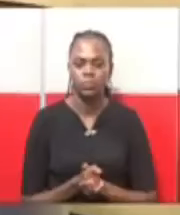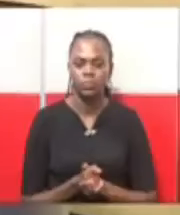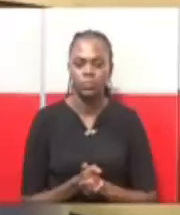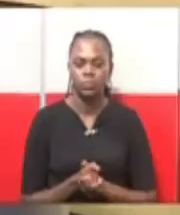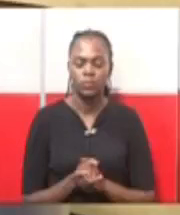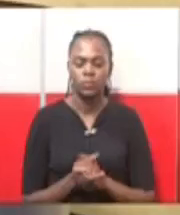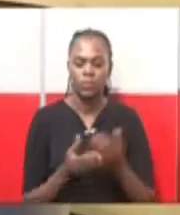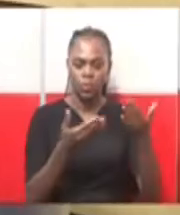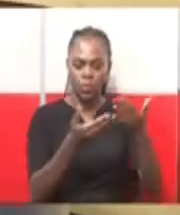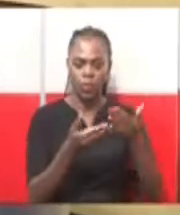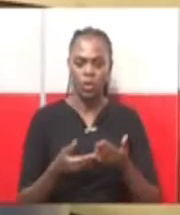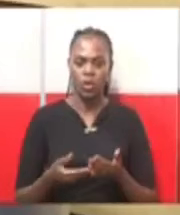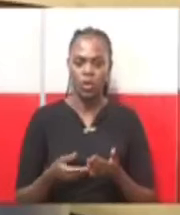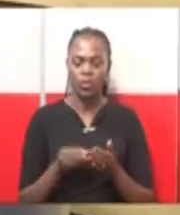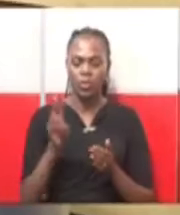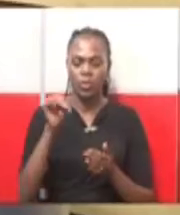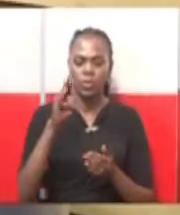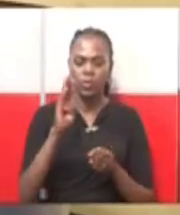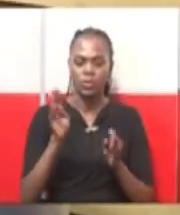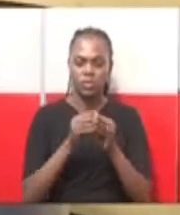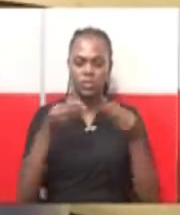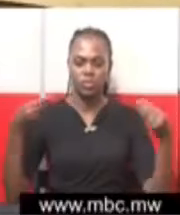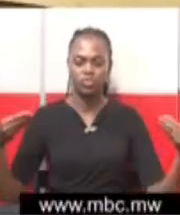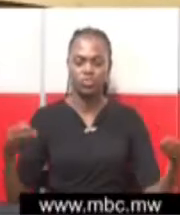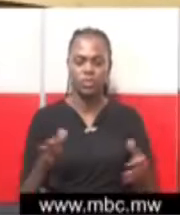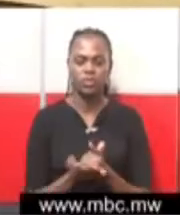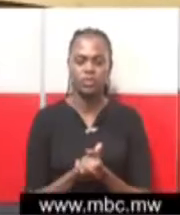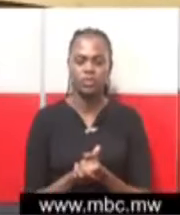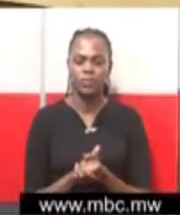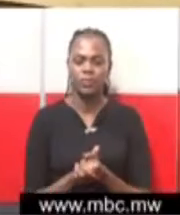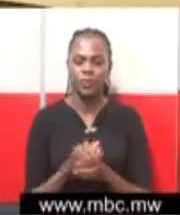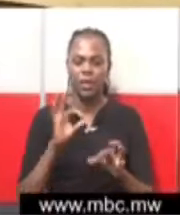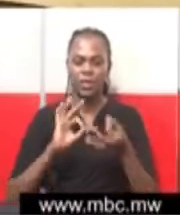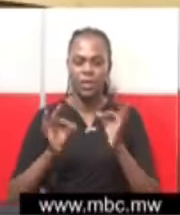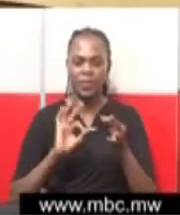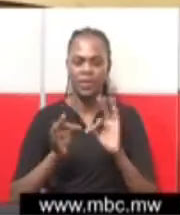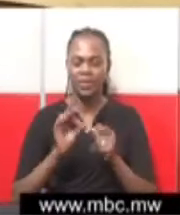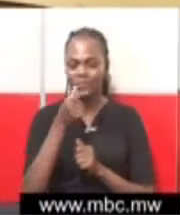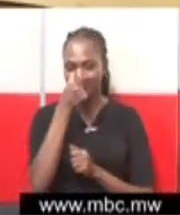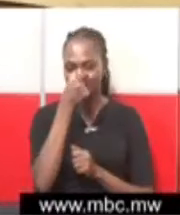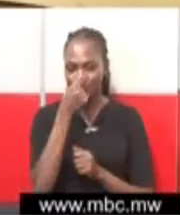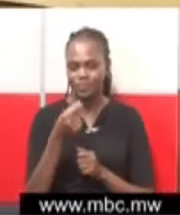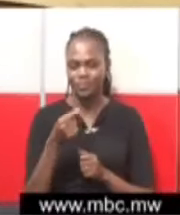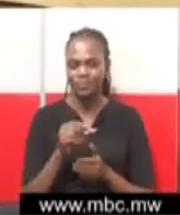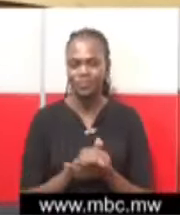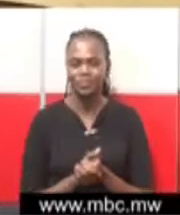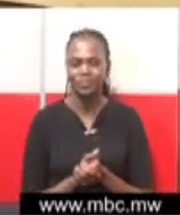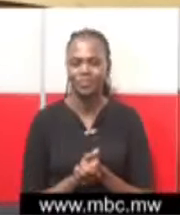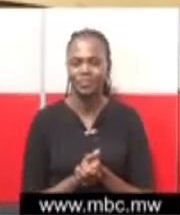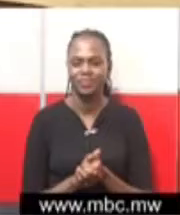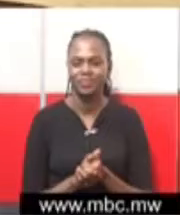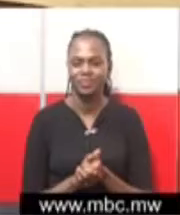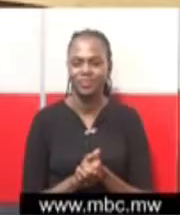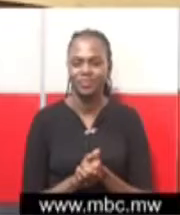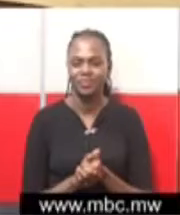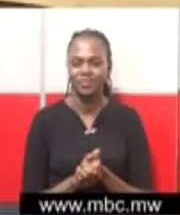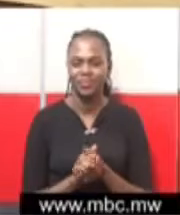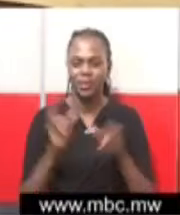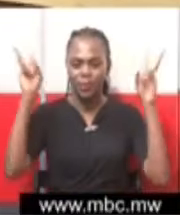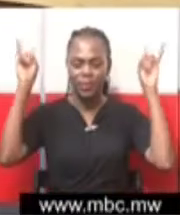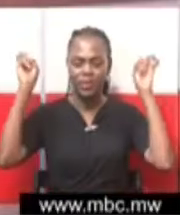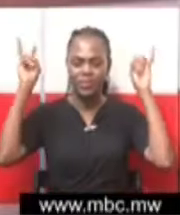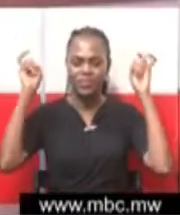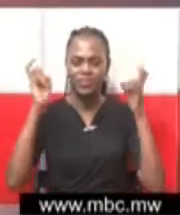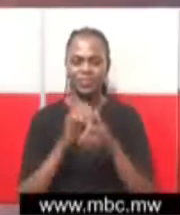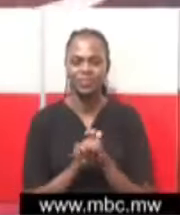Hello and welcome to MBC News with me, Marcus Pasanje, alongside Savita Wirima, my sign language interpreter tonight. Our top